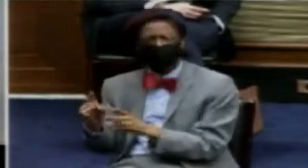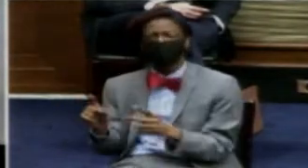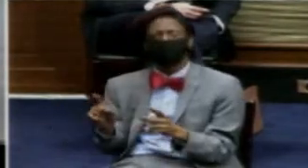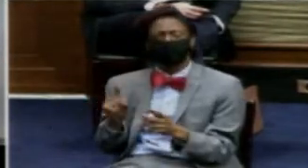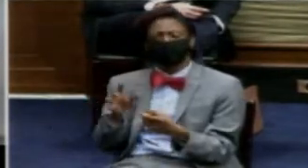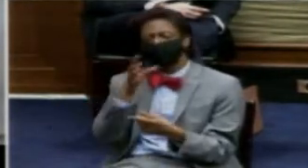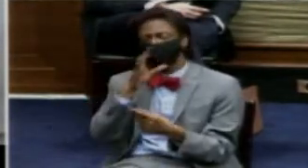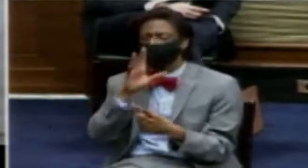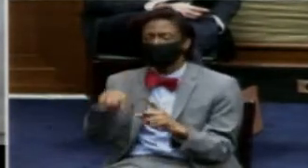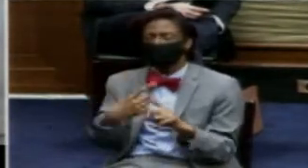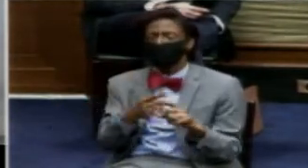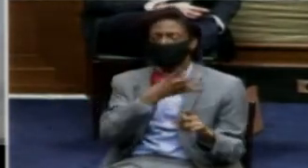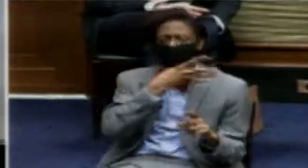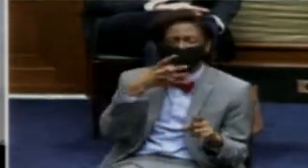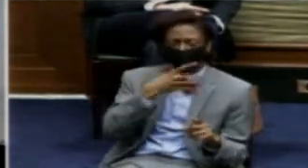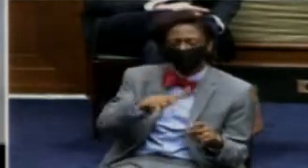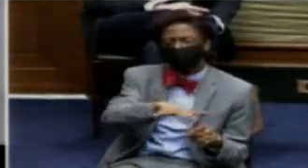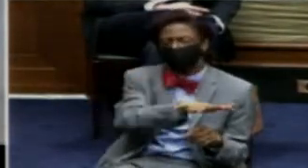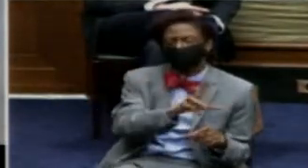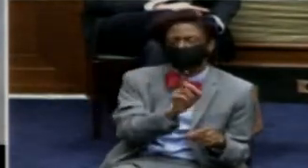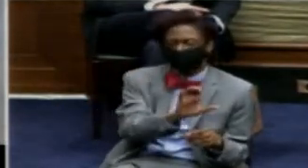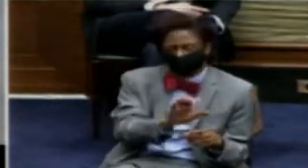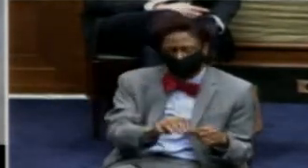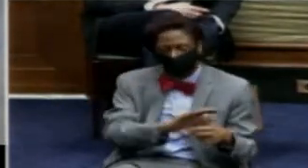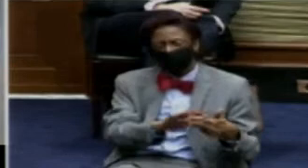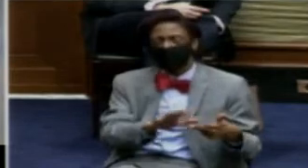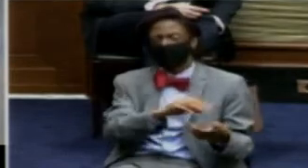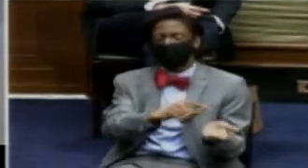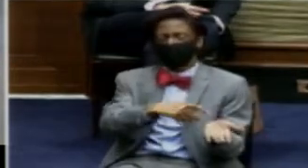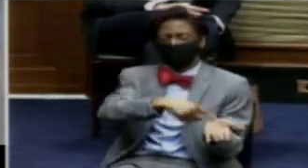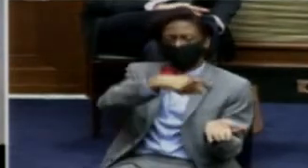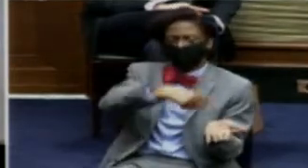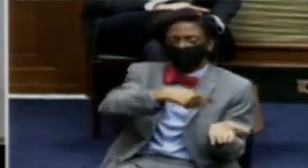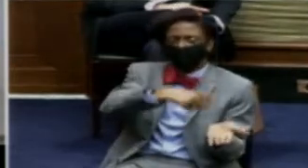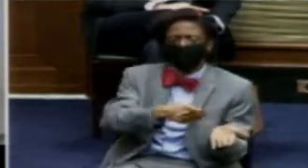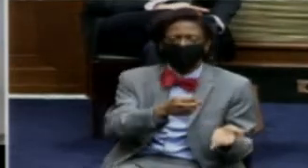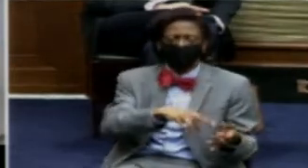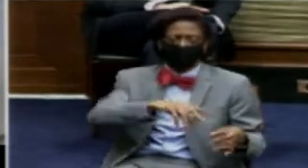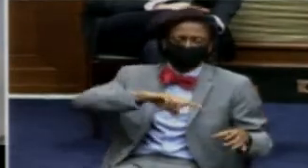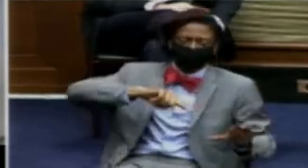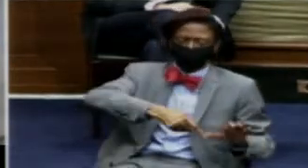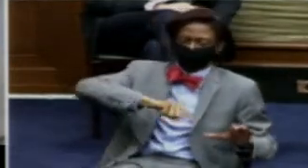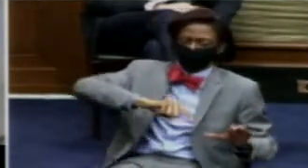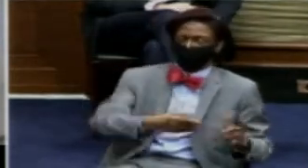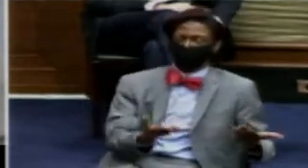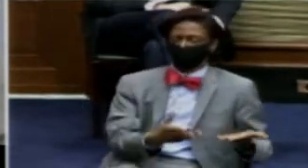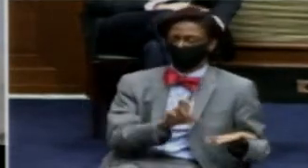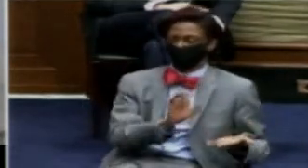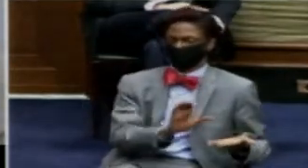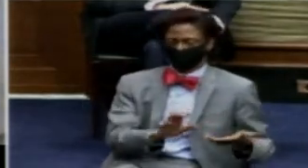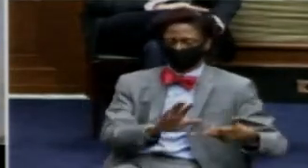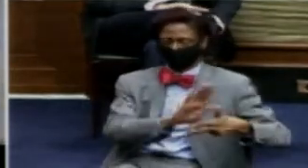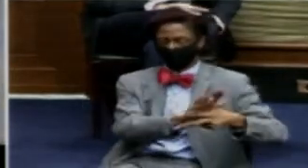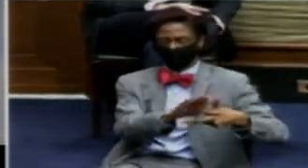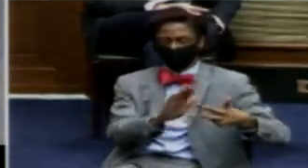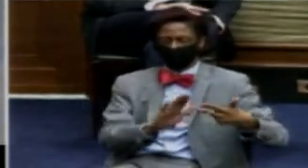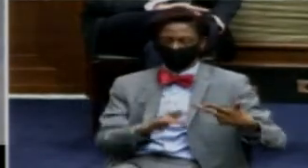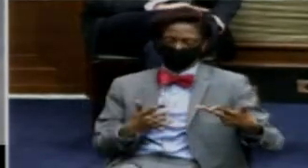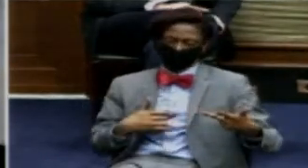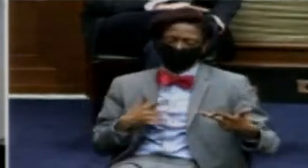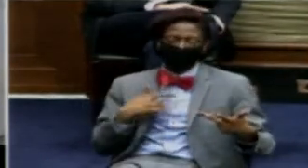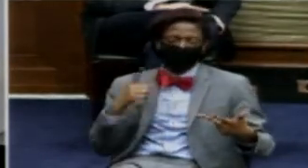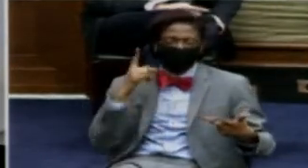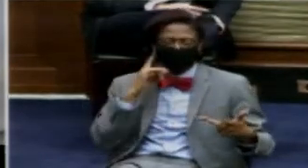agriculture in Washington, D.C., and talk about the mining or drilling in Washington, D.C. All three of which have to be very